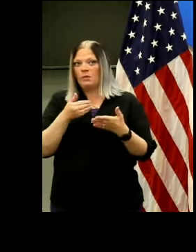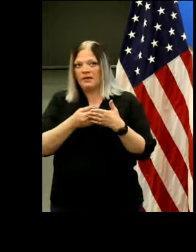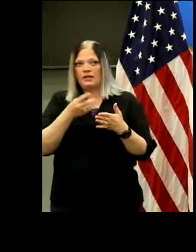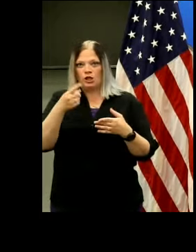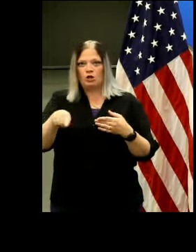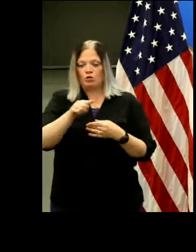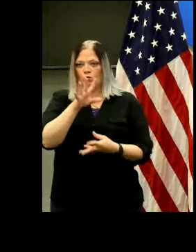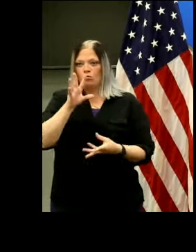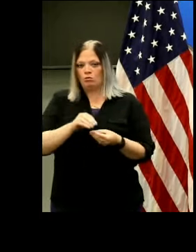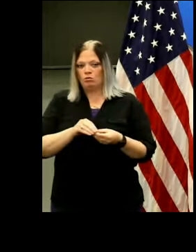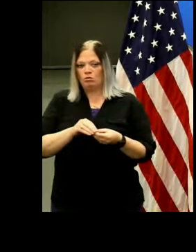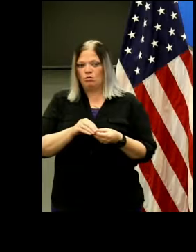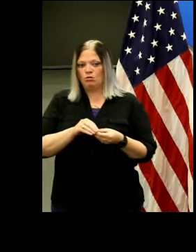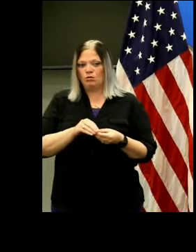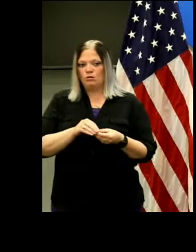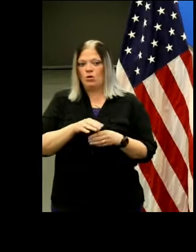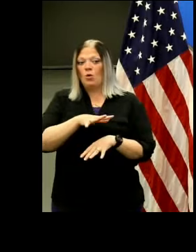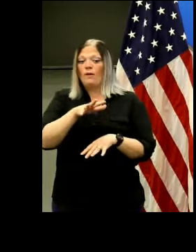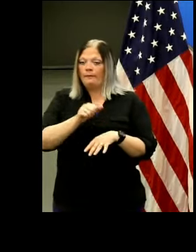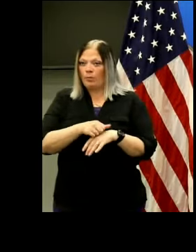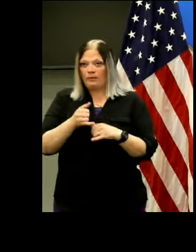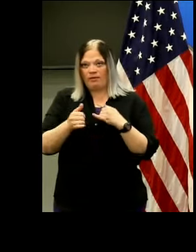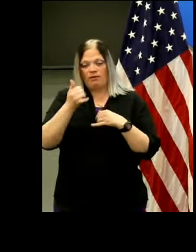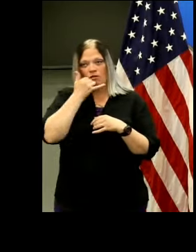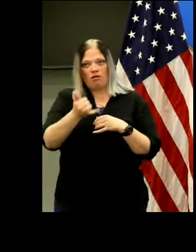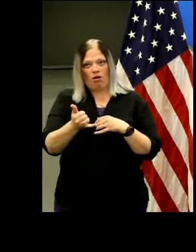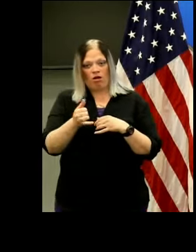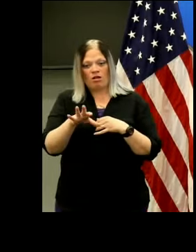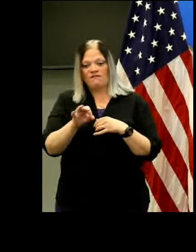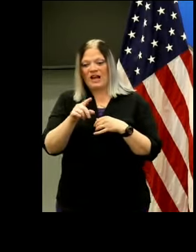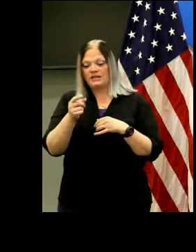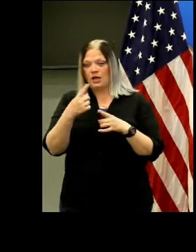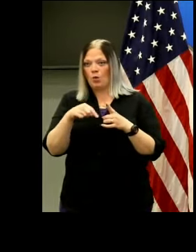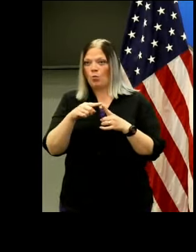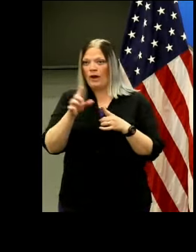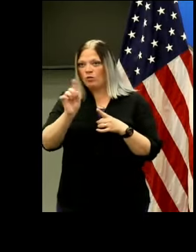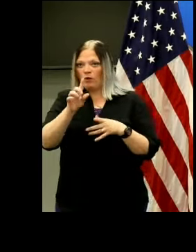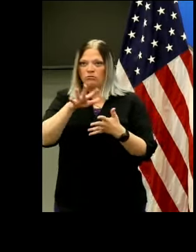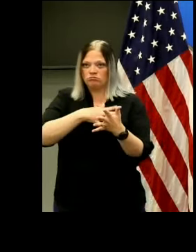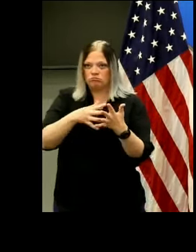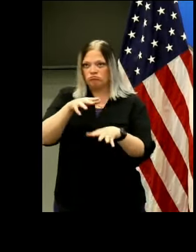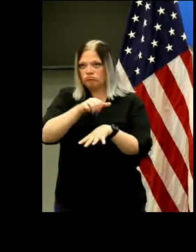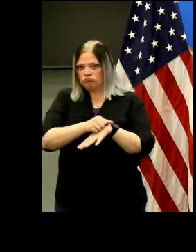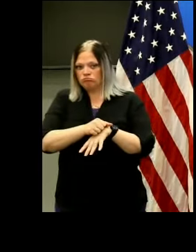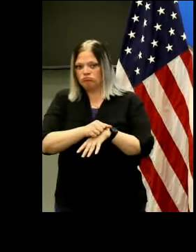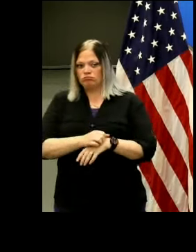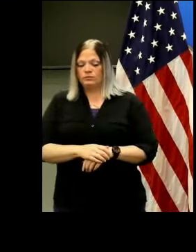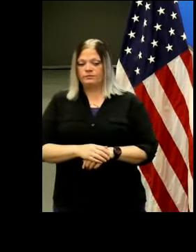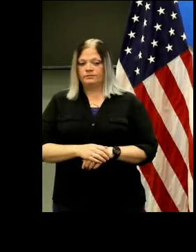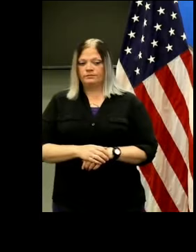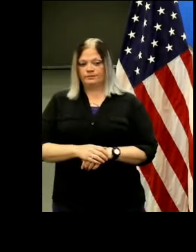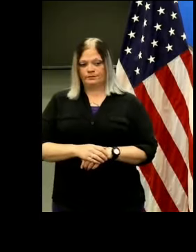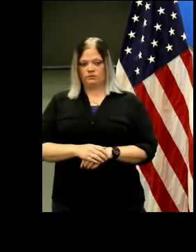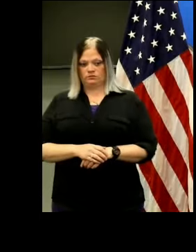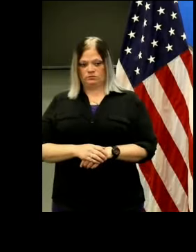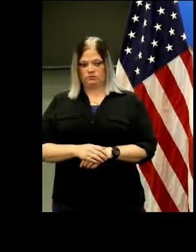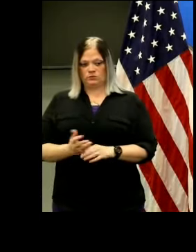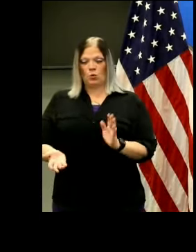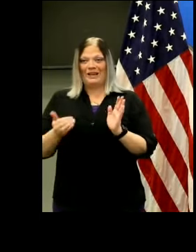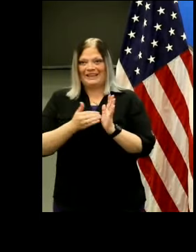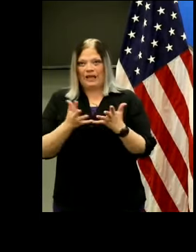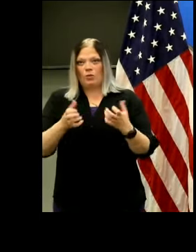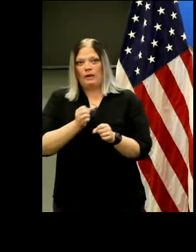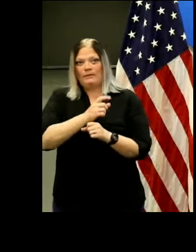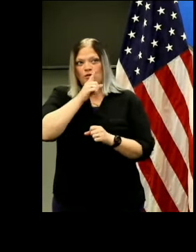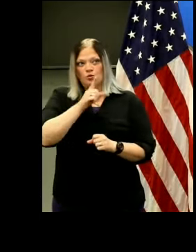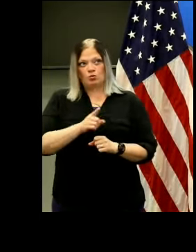So call our appointment line and find out when we're scheduled near you. I just want to point out, again, we want to make sure